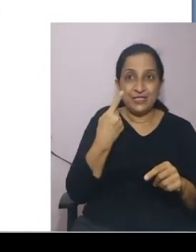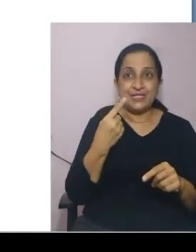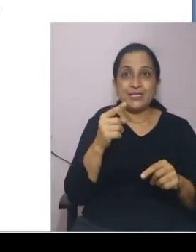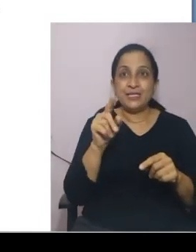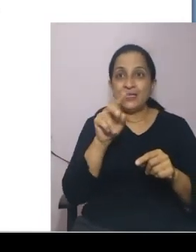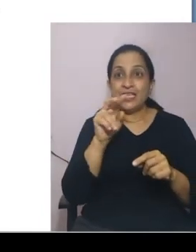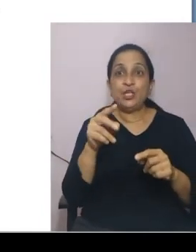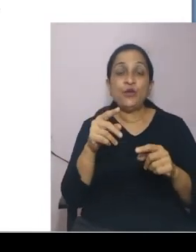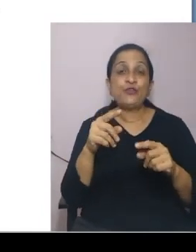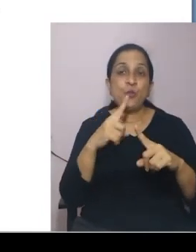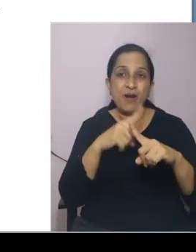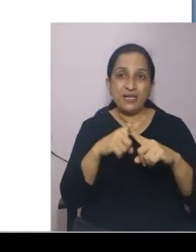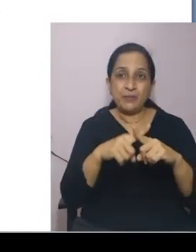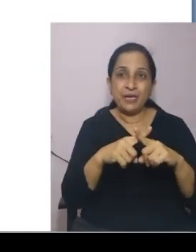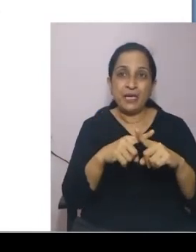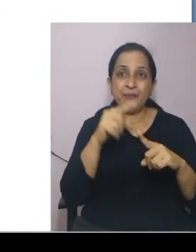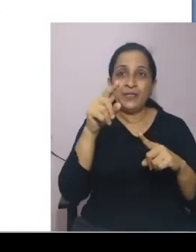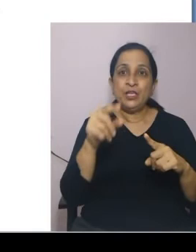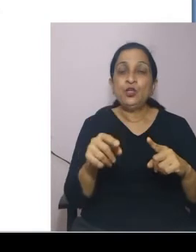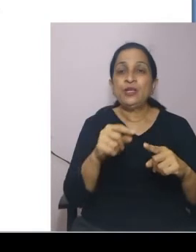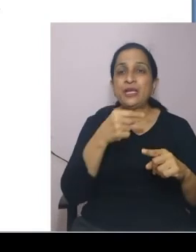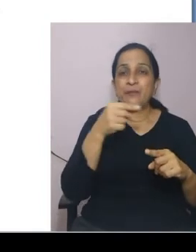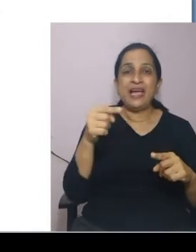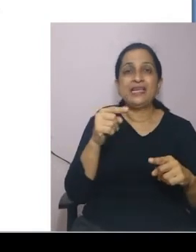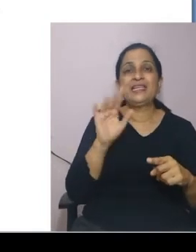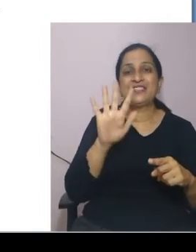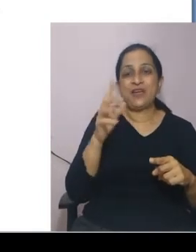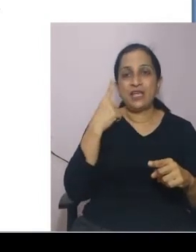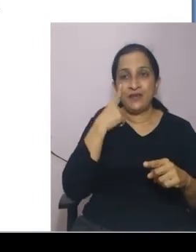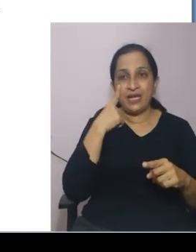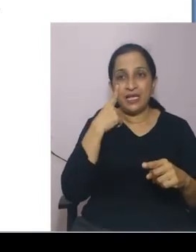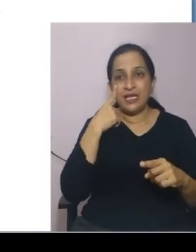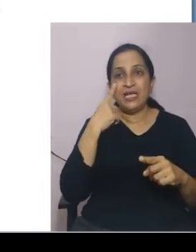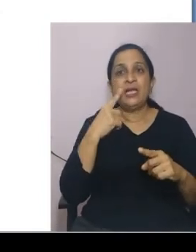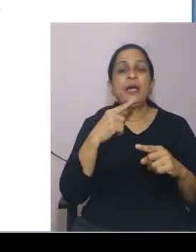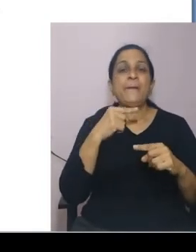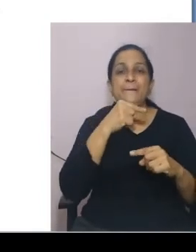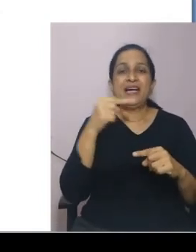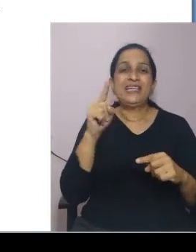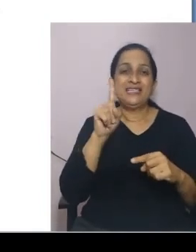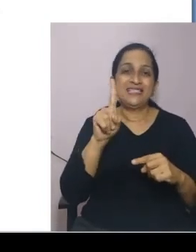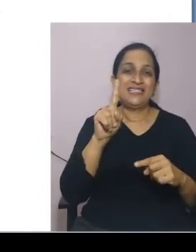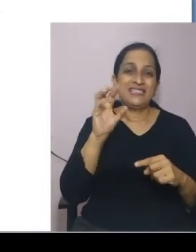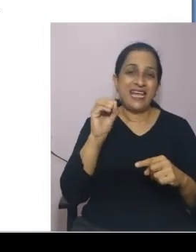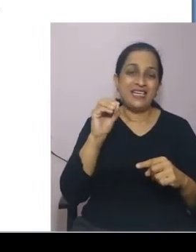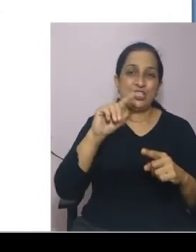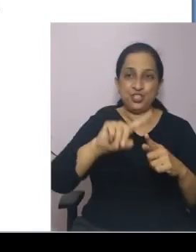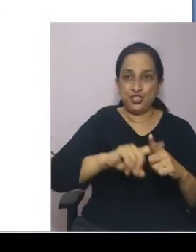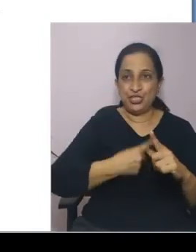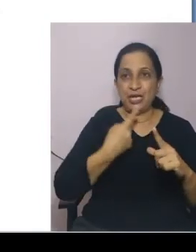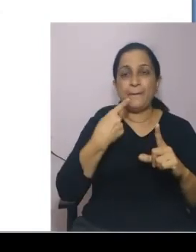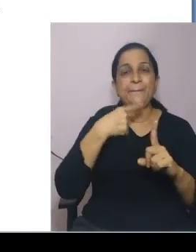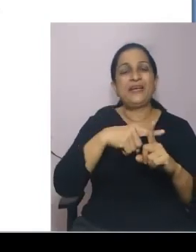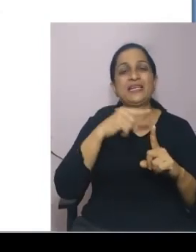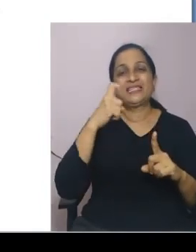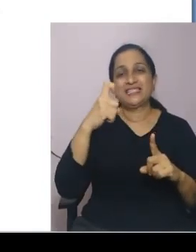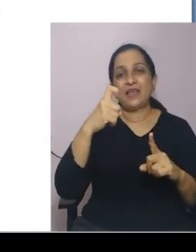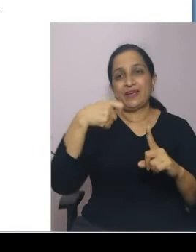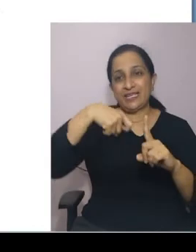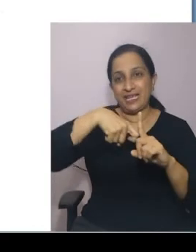product of these two. Like that, if you solve, you will get a minus 5 minus 10k plus 7k. That is equal